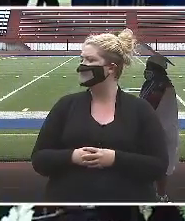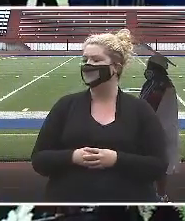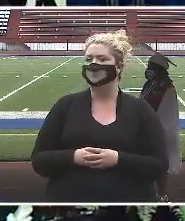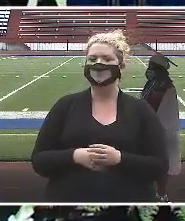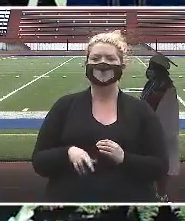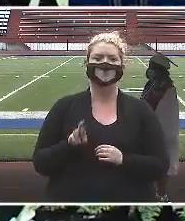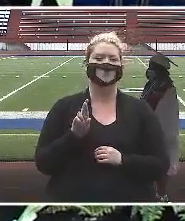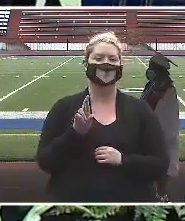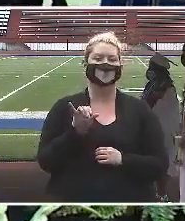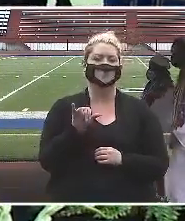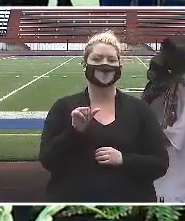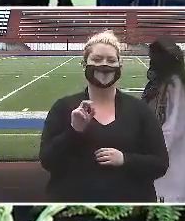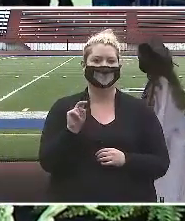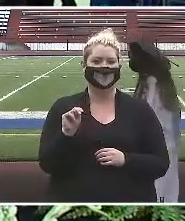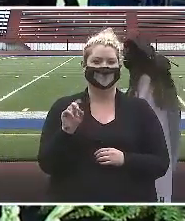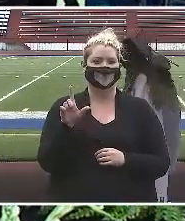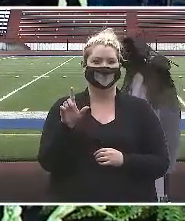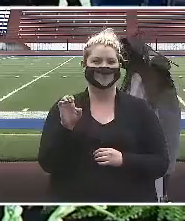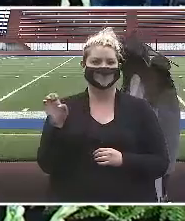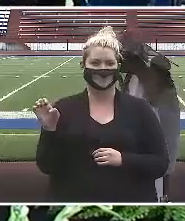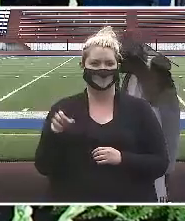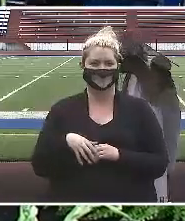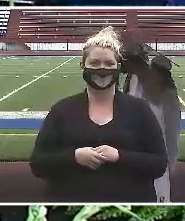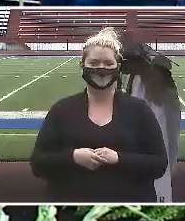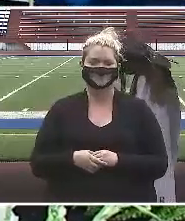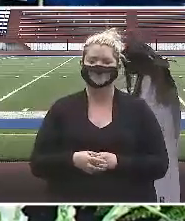Ryan Lee.